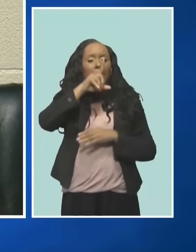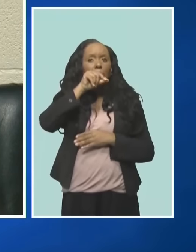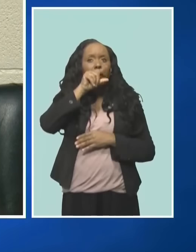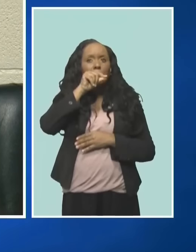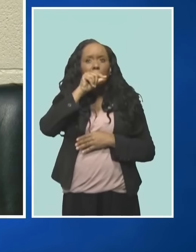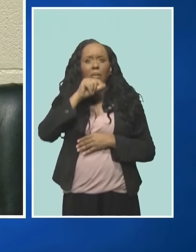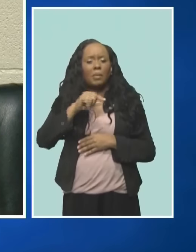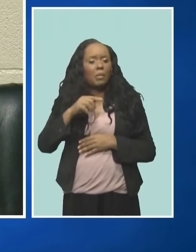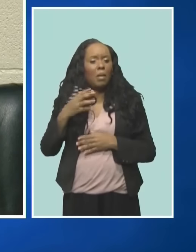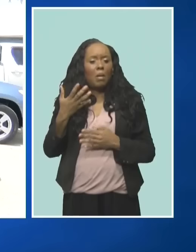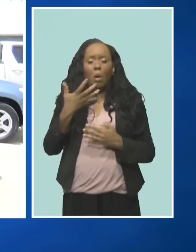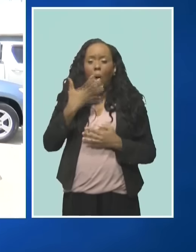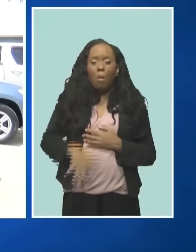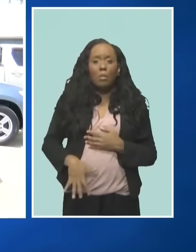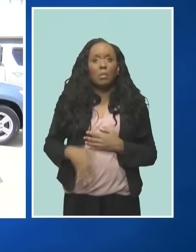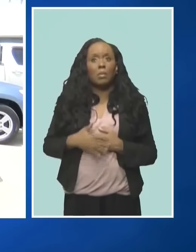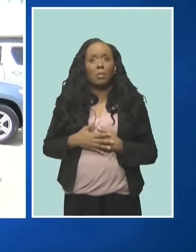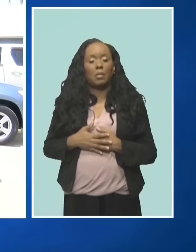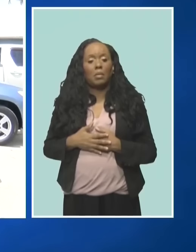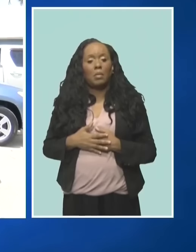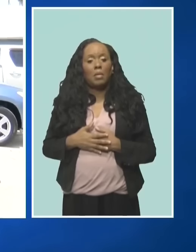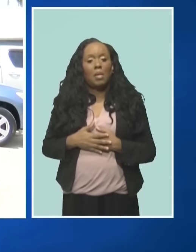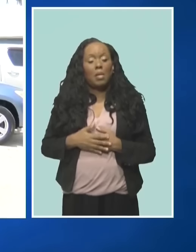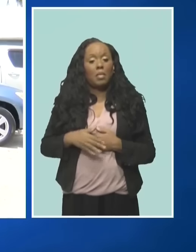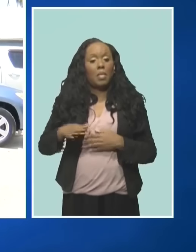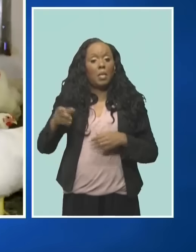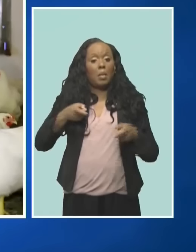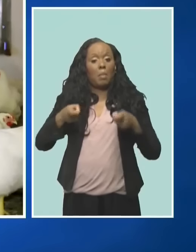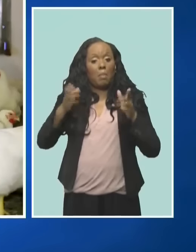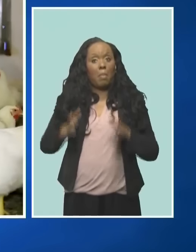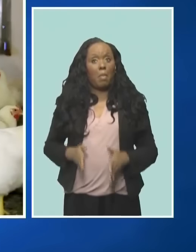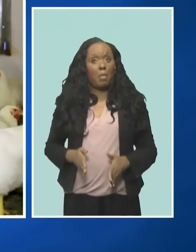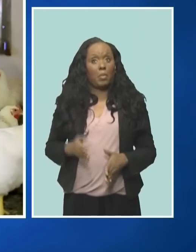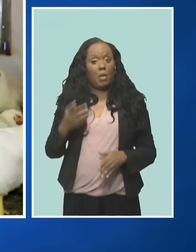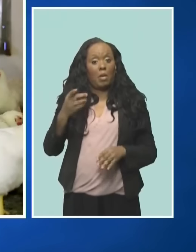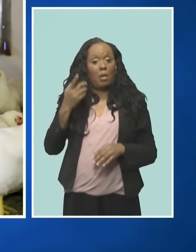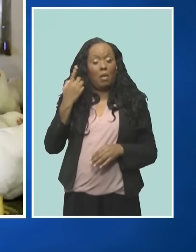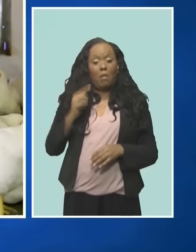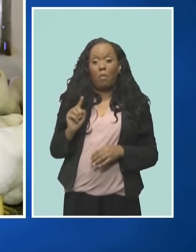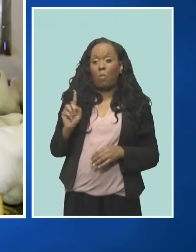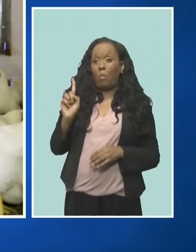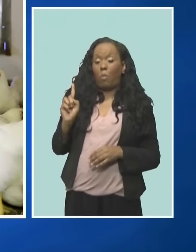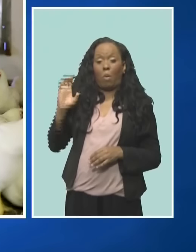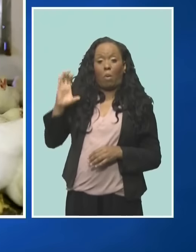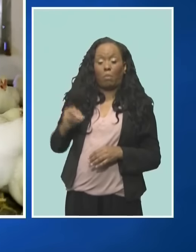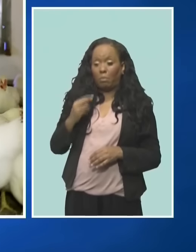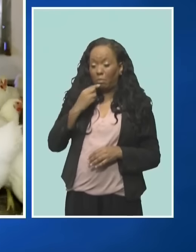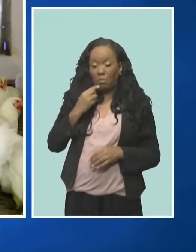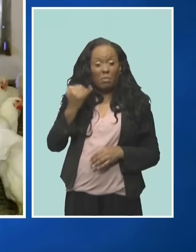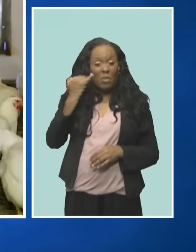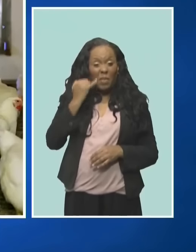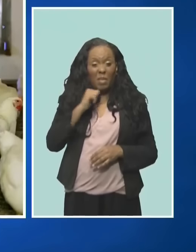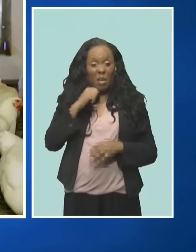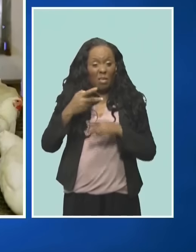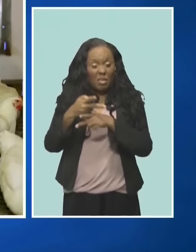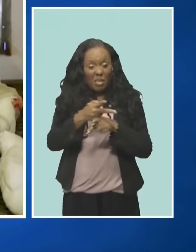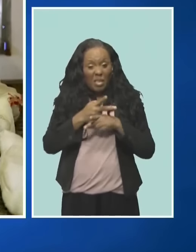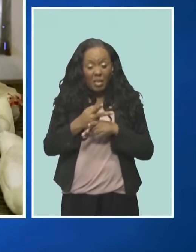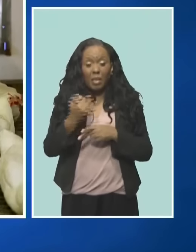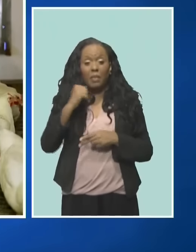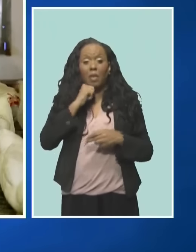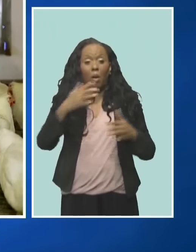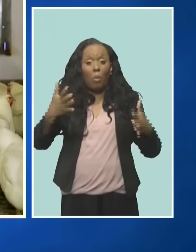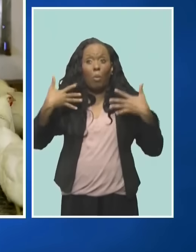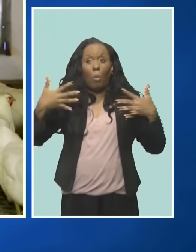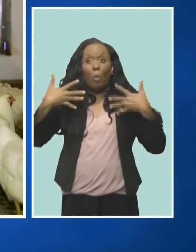Managing Director of Gale's Agro Products tells CBC News several farmers run the risk of losing their animals if adjustments are